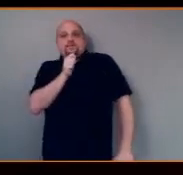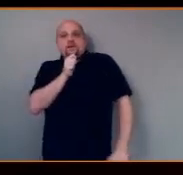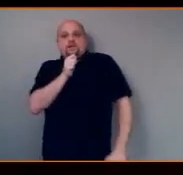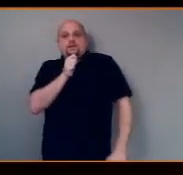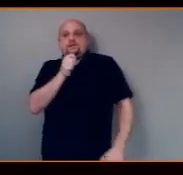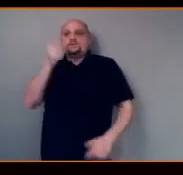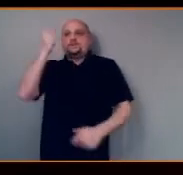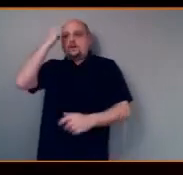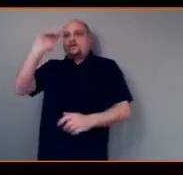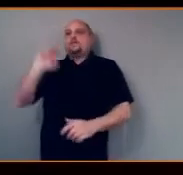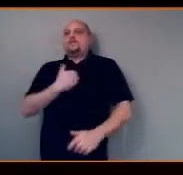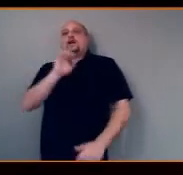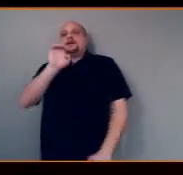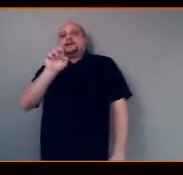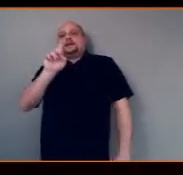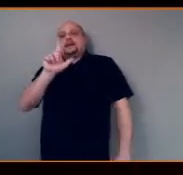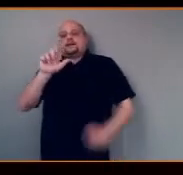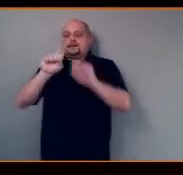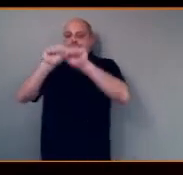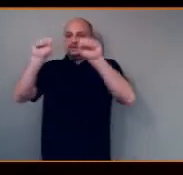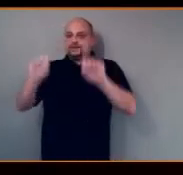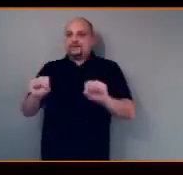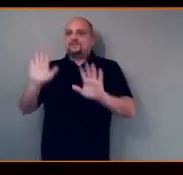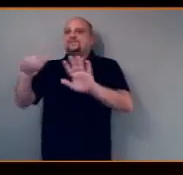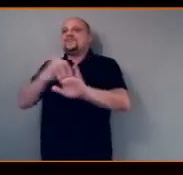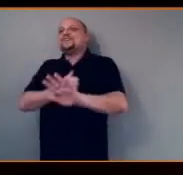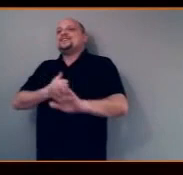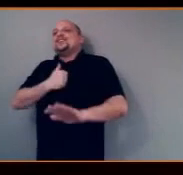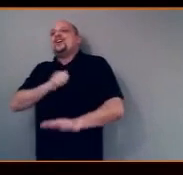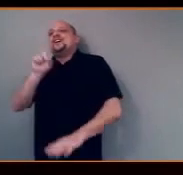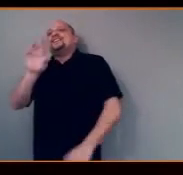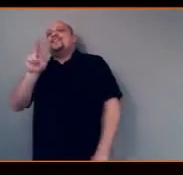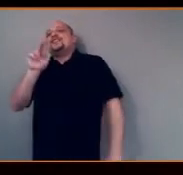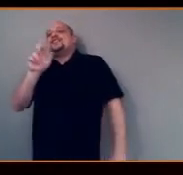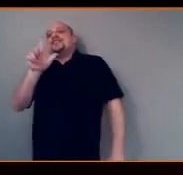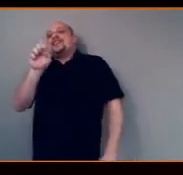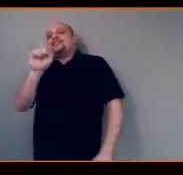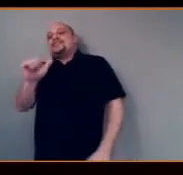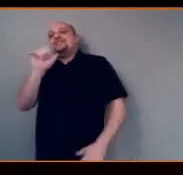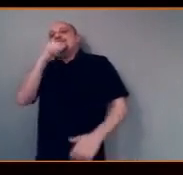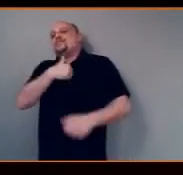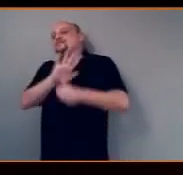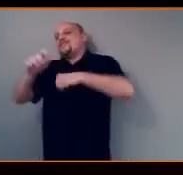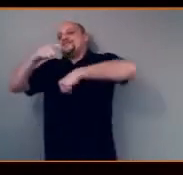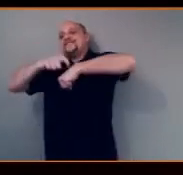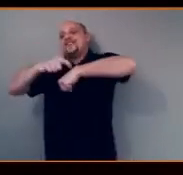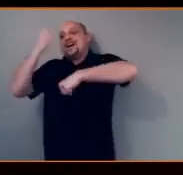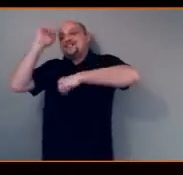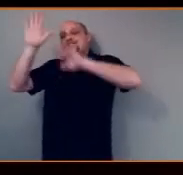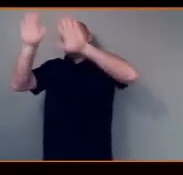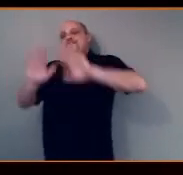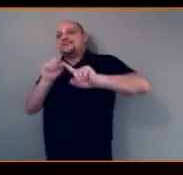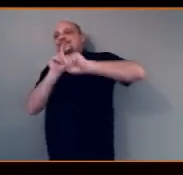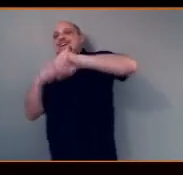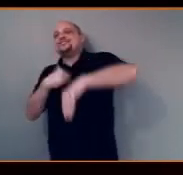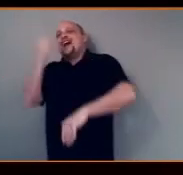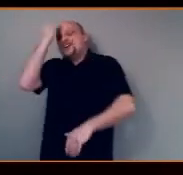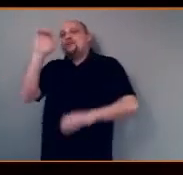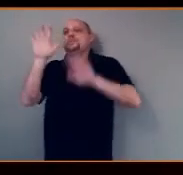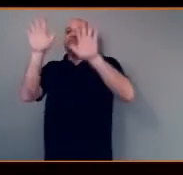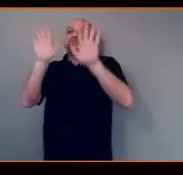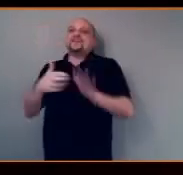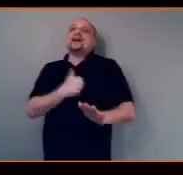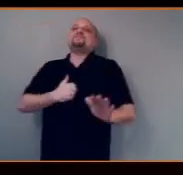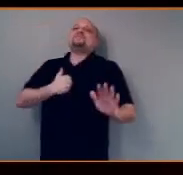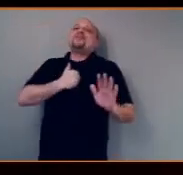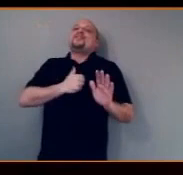system. All right. Sorry, Dr. Kelsey, we don't have time for your amazing answer. I know it's going to be great. Thank